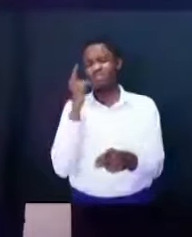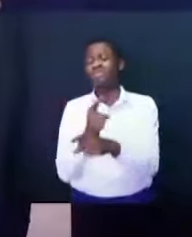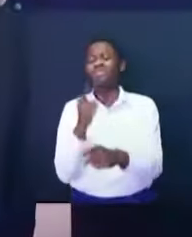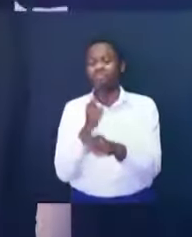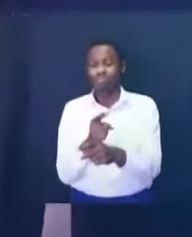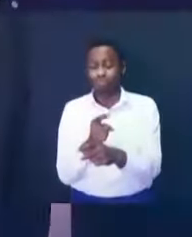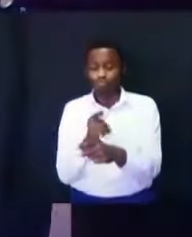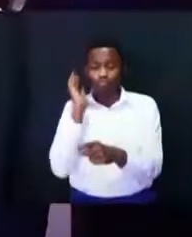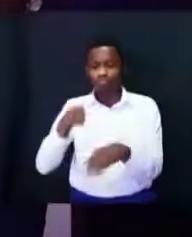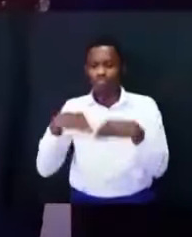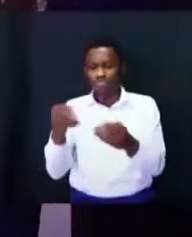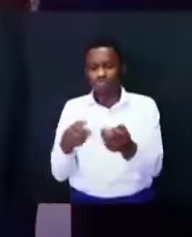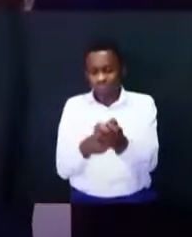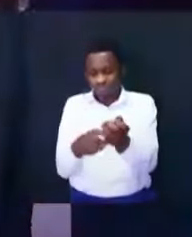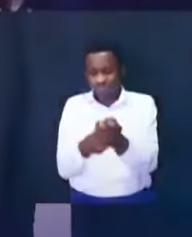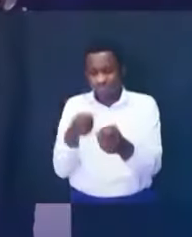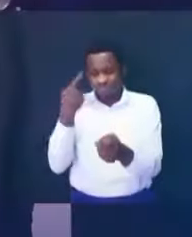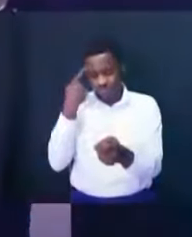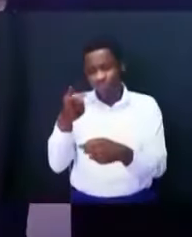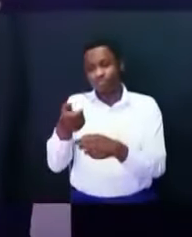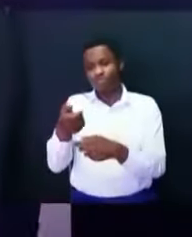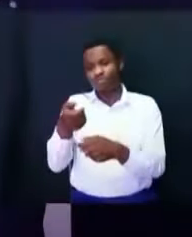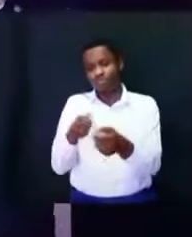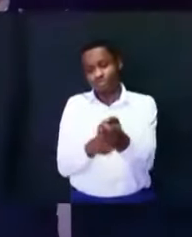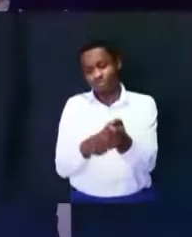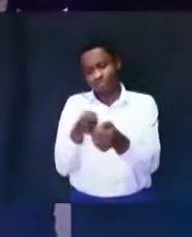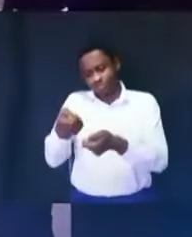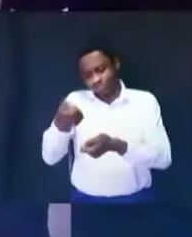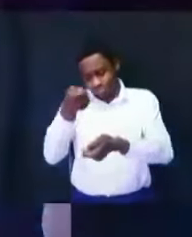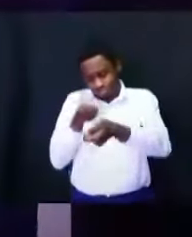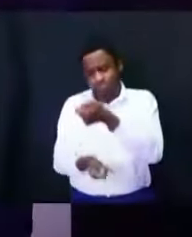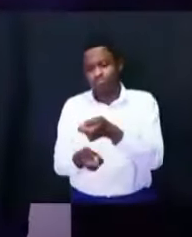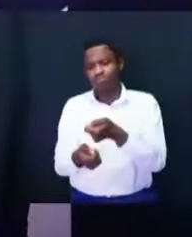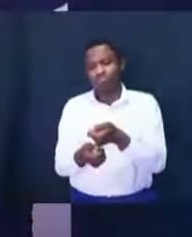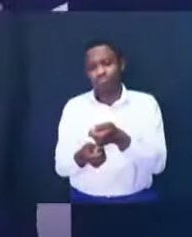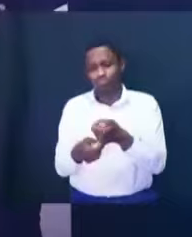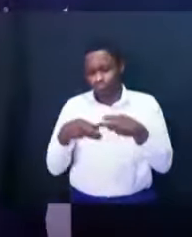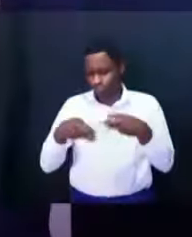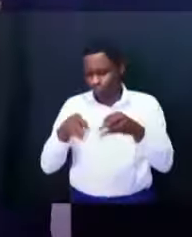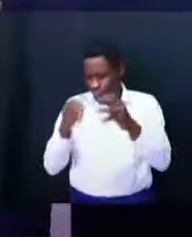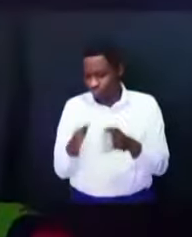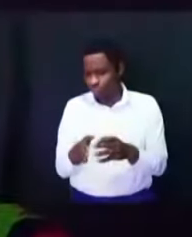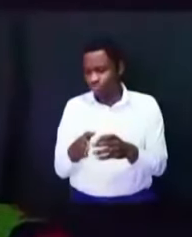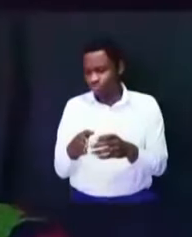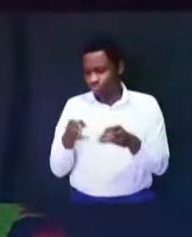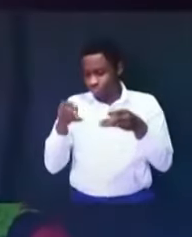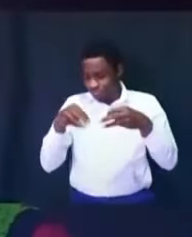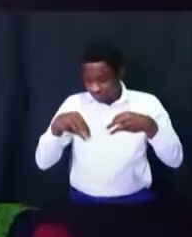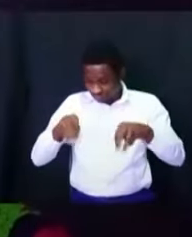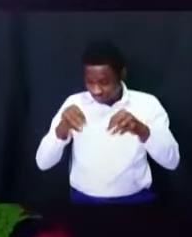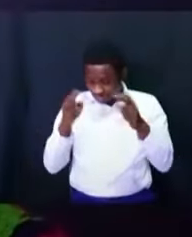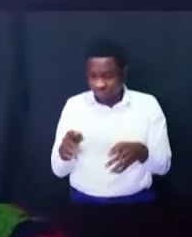it is skin for skin he's a Trader a dishonest one but a